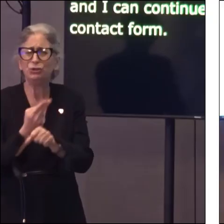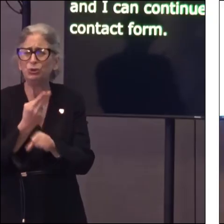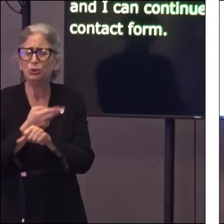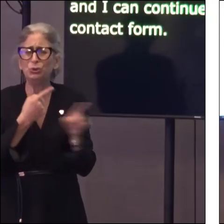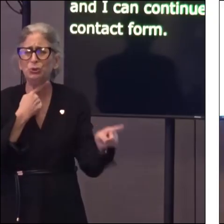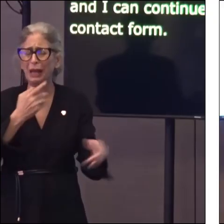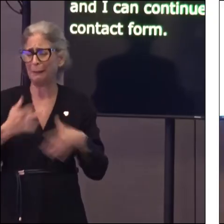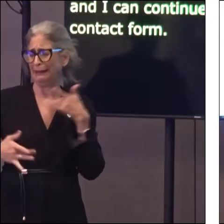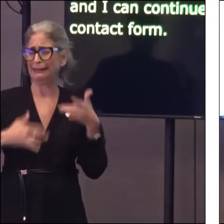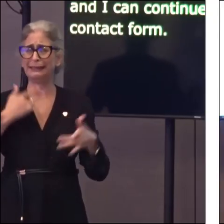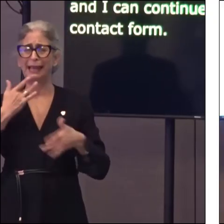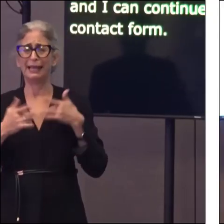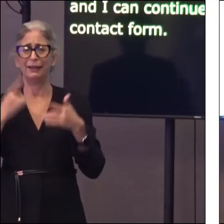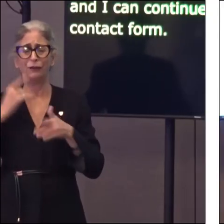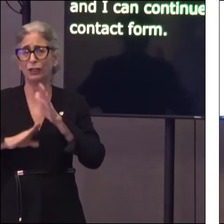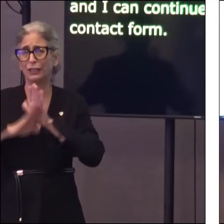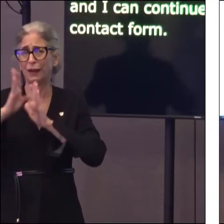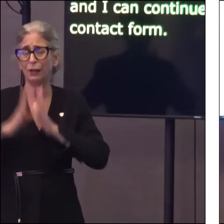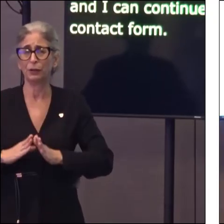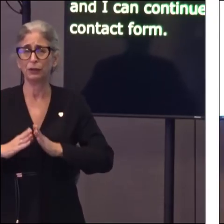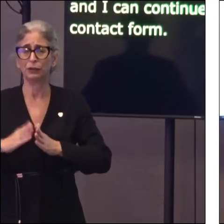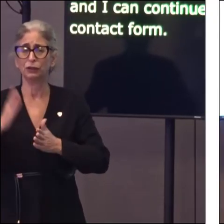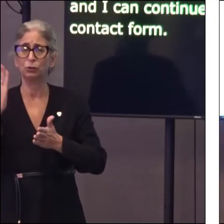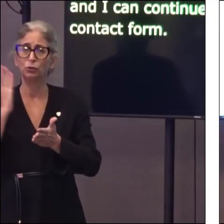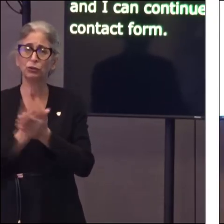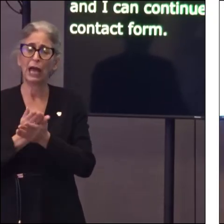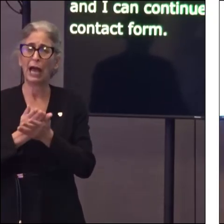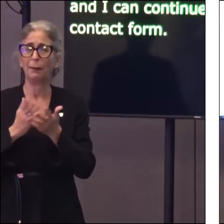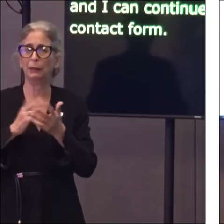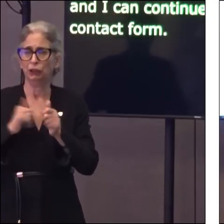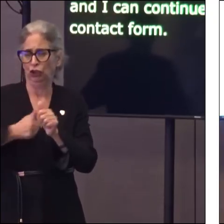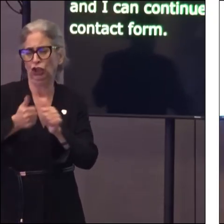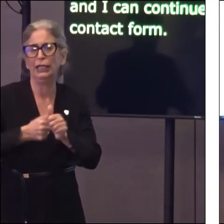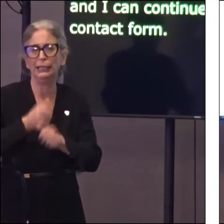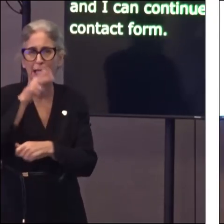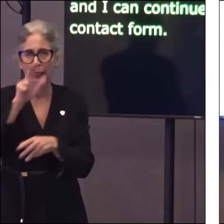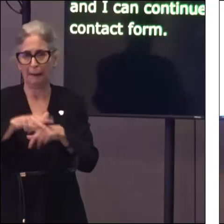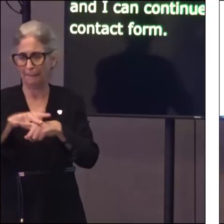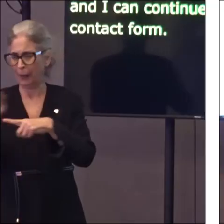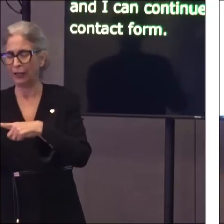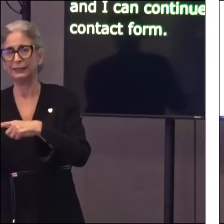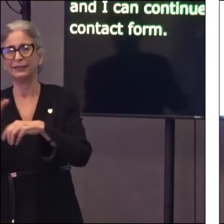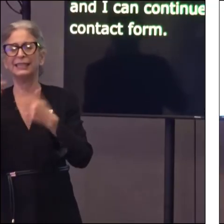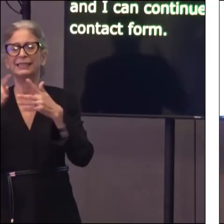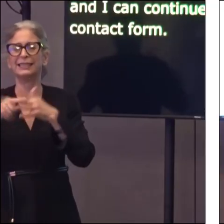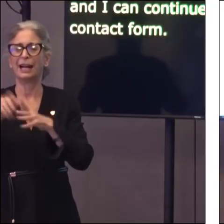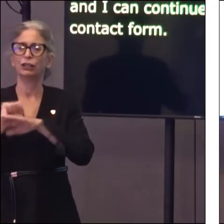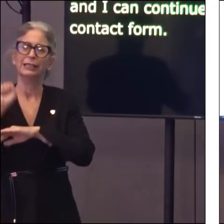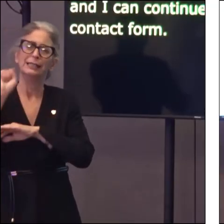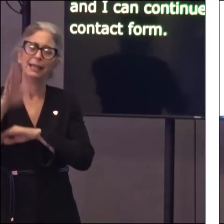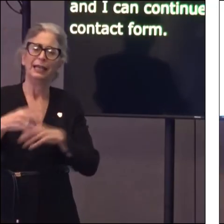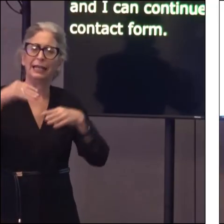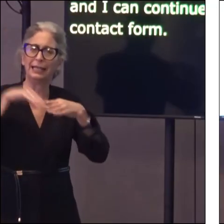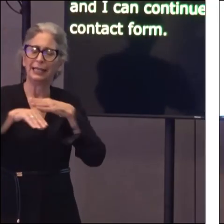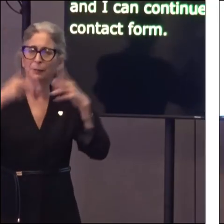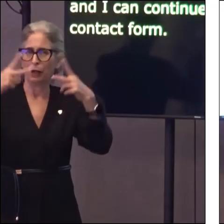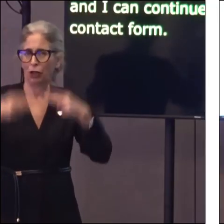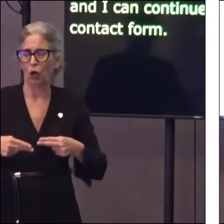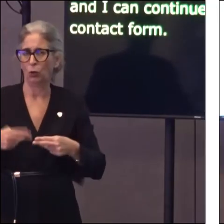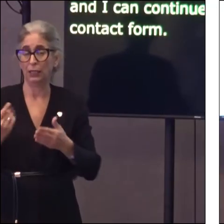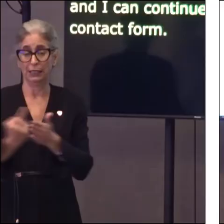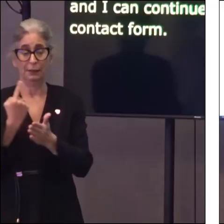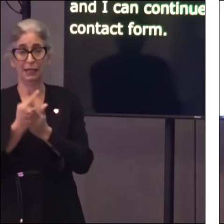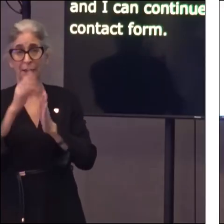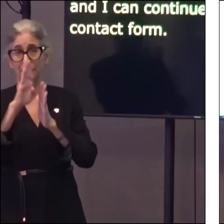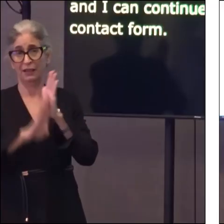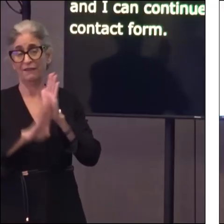I'm excited for developers to stop chasing bugs and start shipping accessible code. And sometimes your developers can